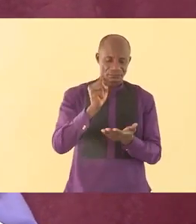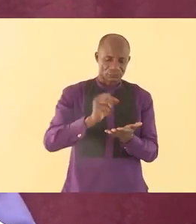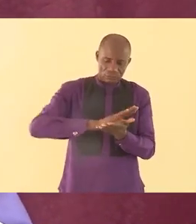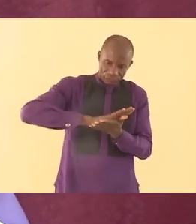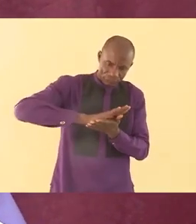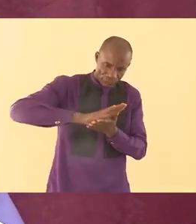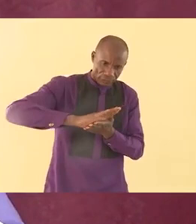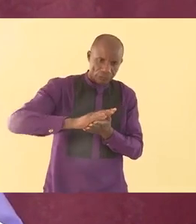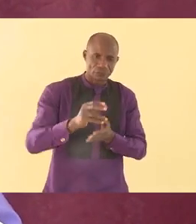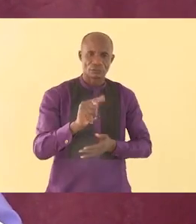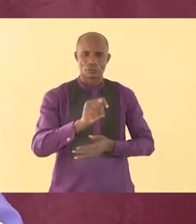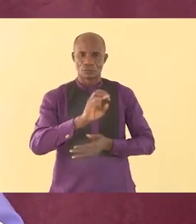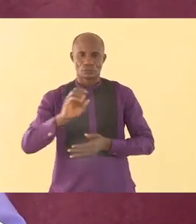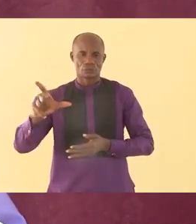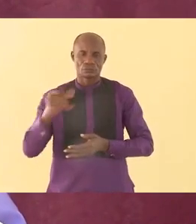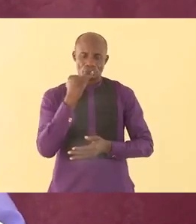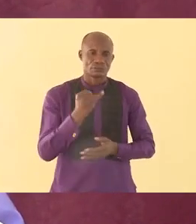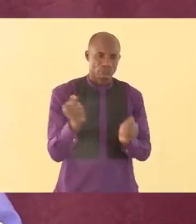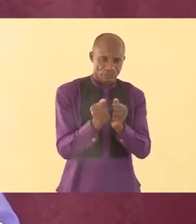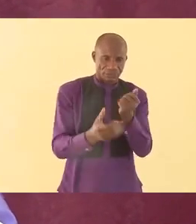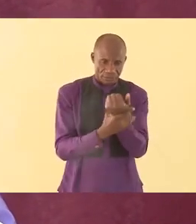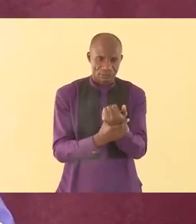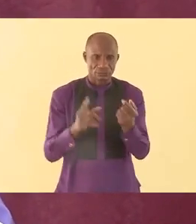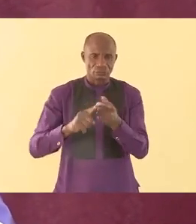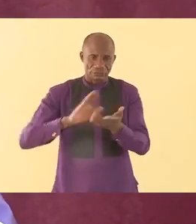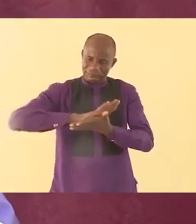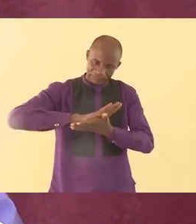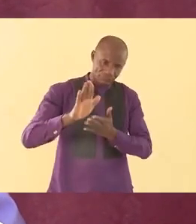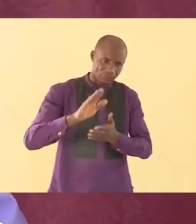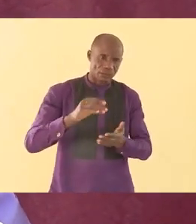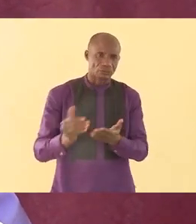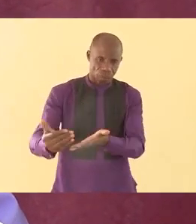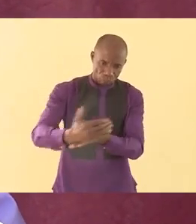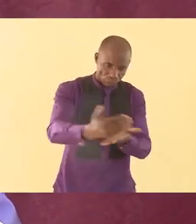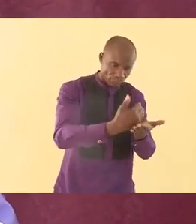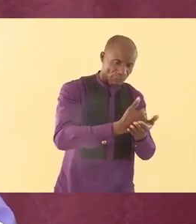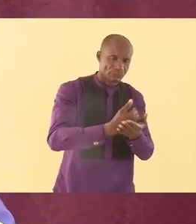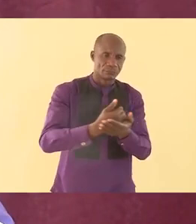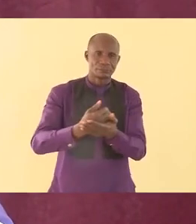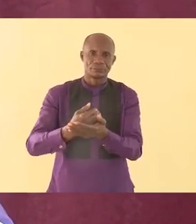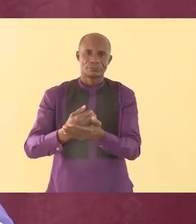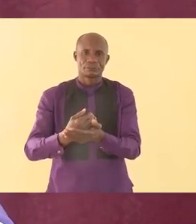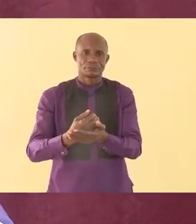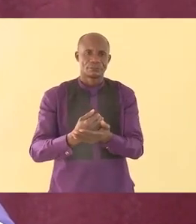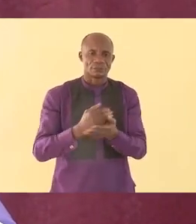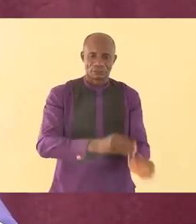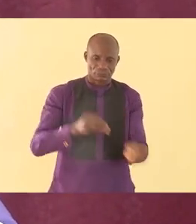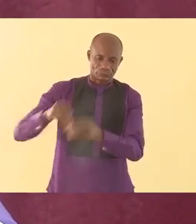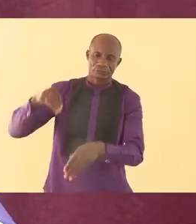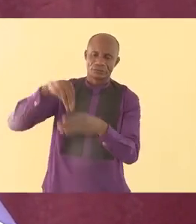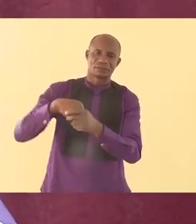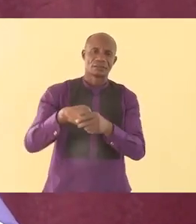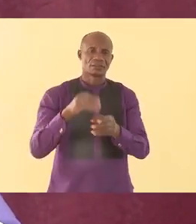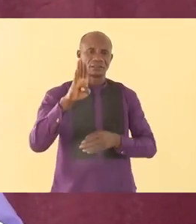in his hand to clear his threshing floor and to gather the wheat into the